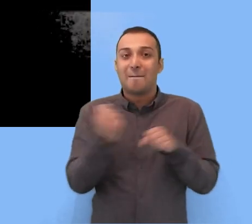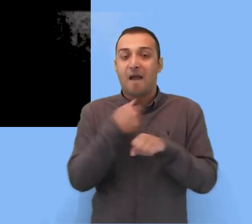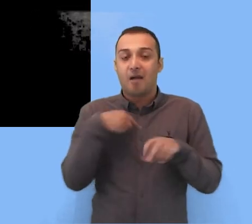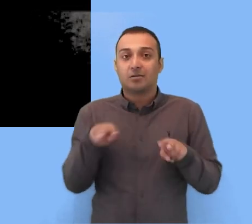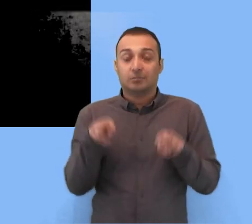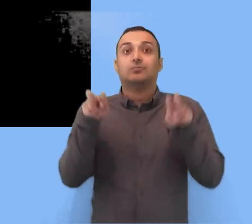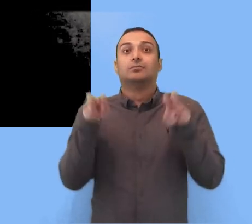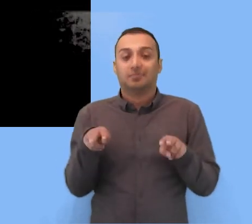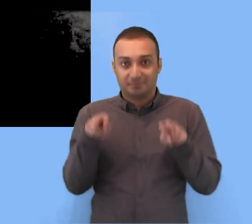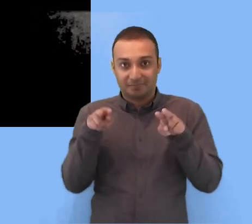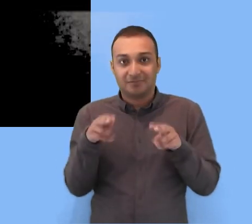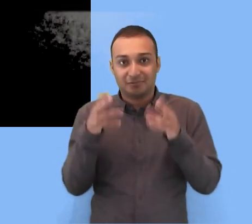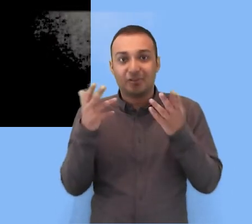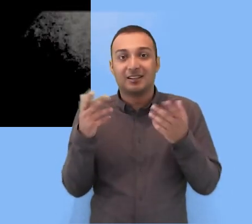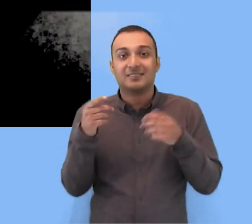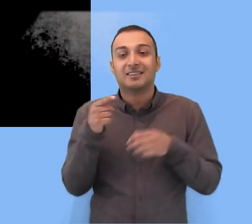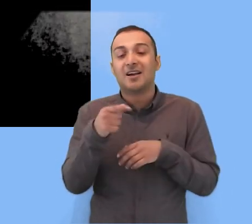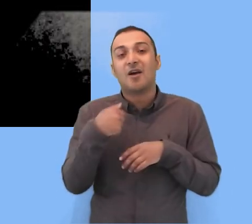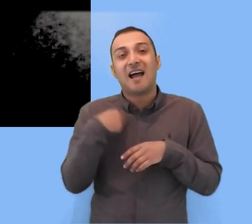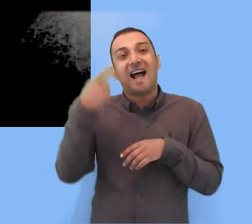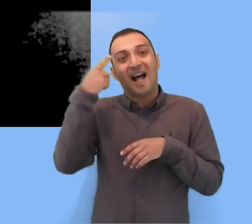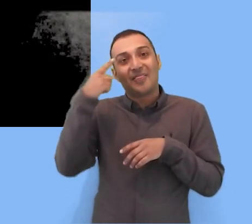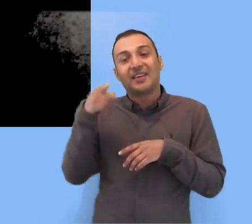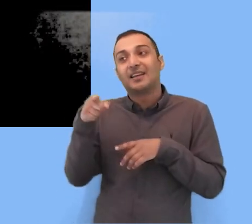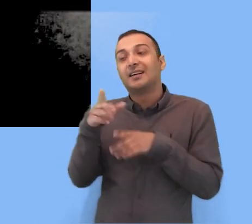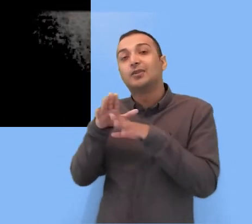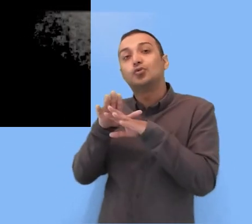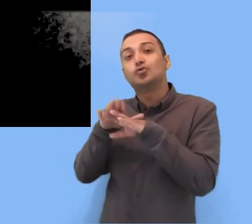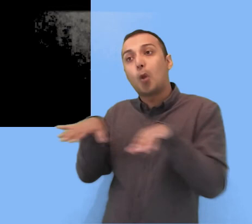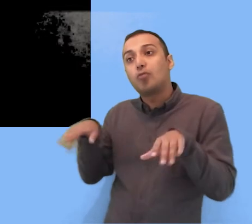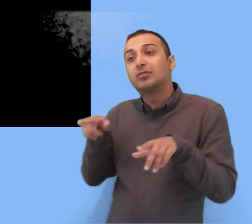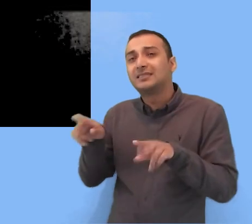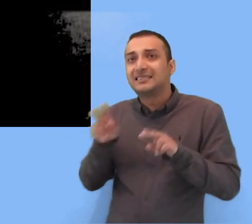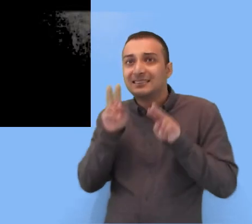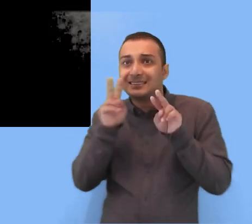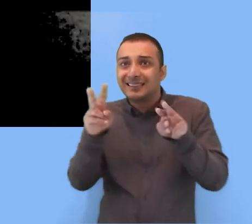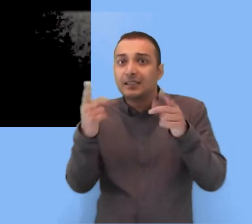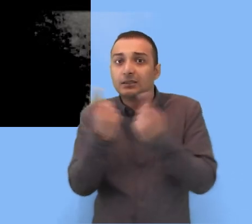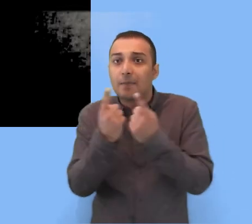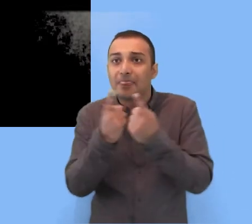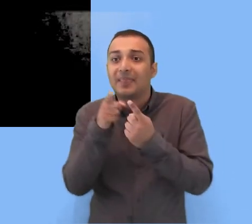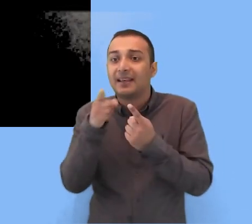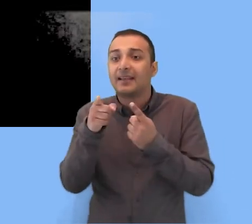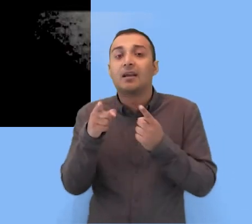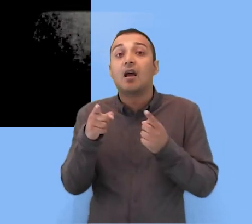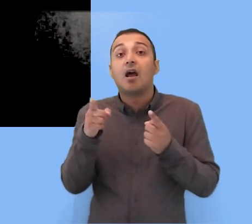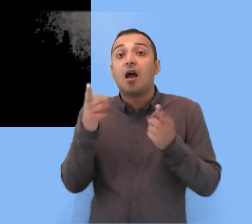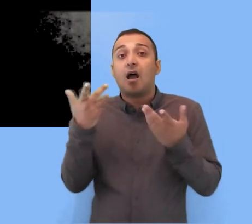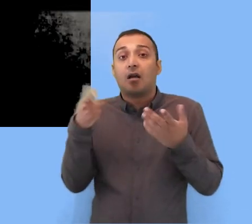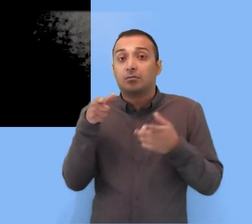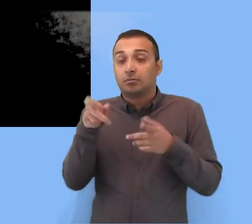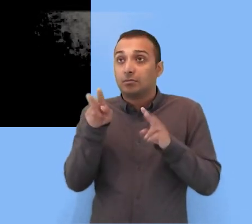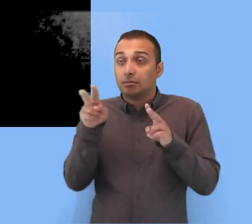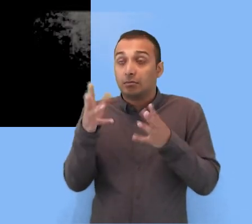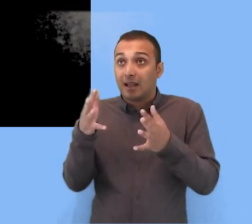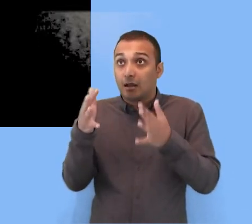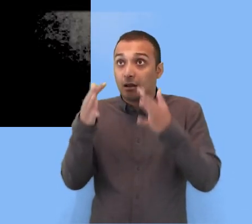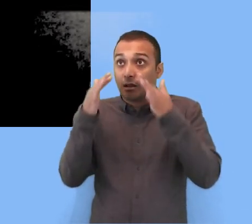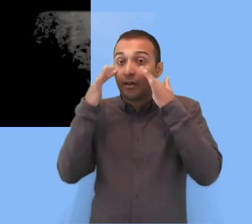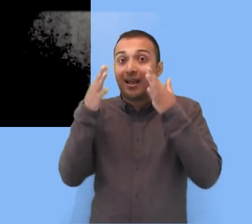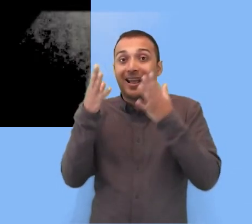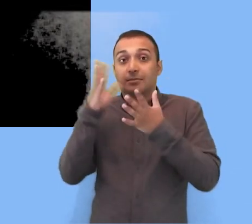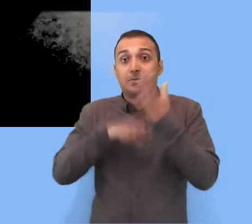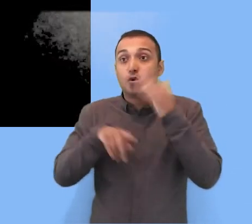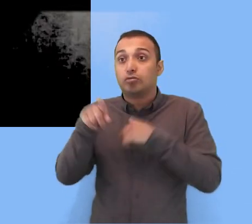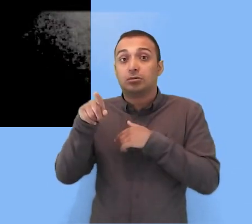see something of their culture in primary school, the effect is not just there and then. I mean, I know with my kids in